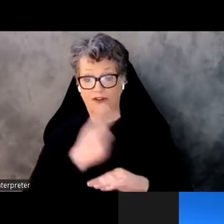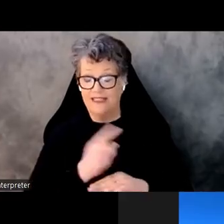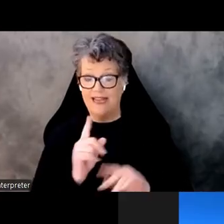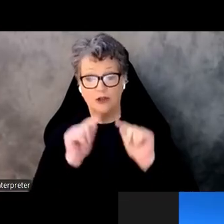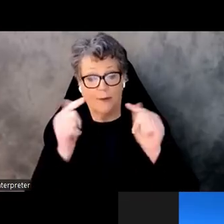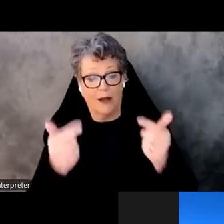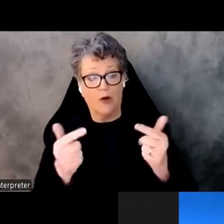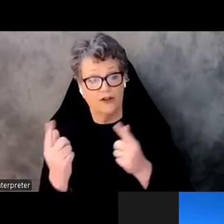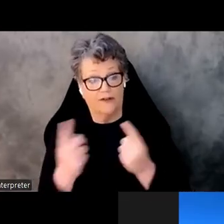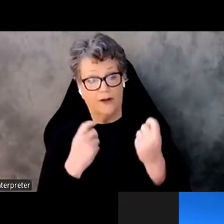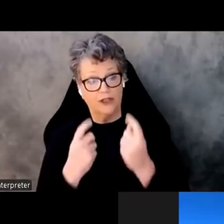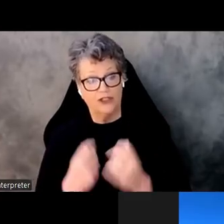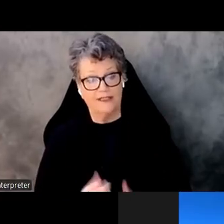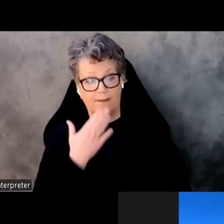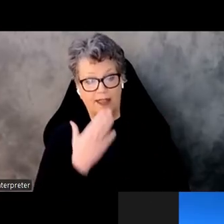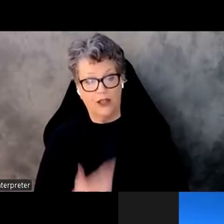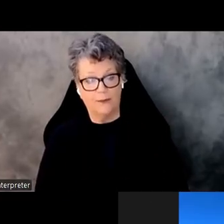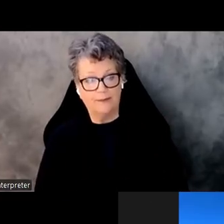back over for any questions. Thank you.